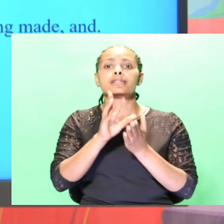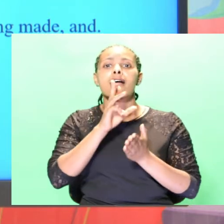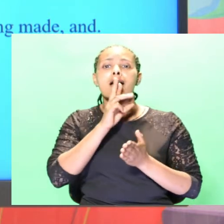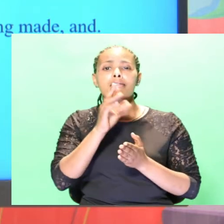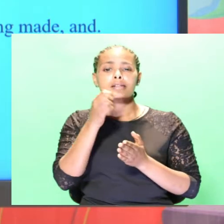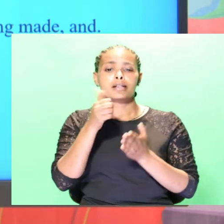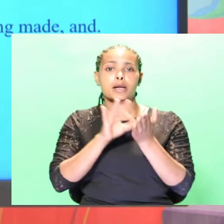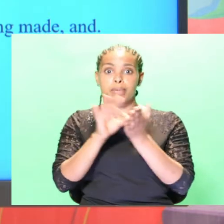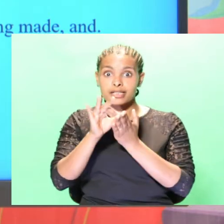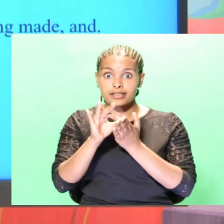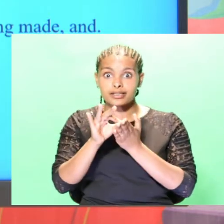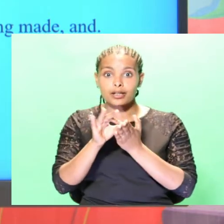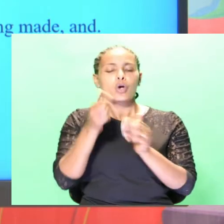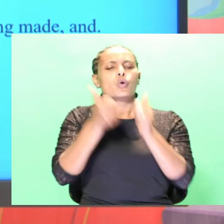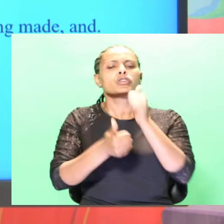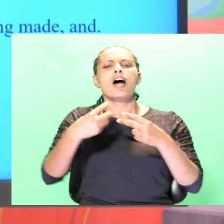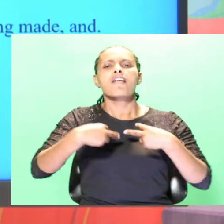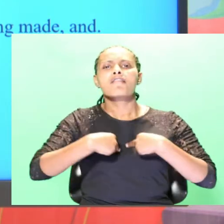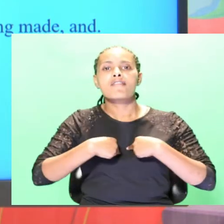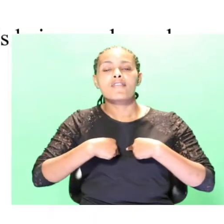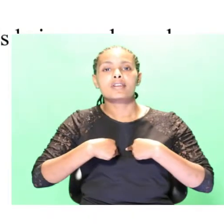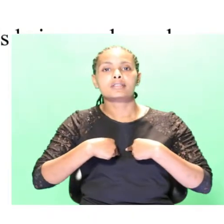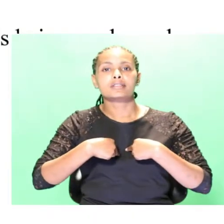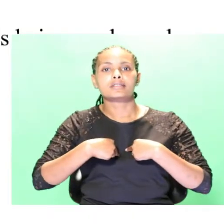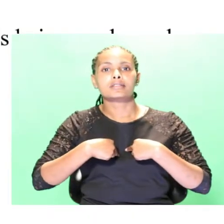are numbers which have